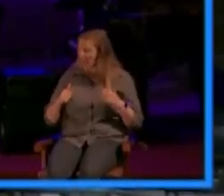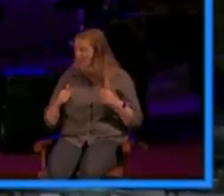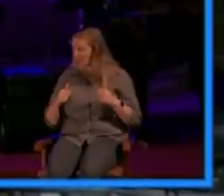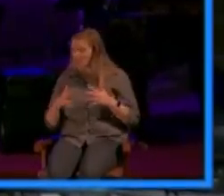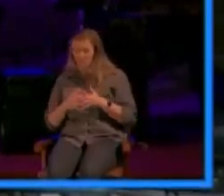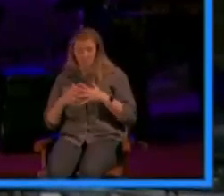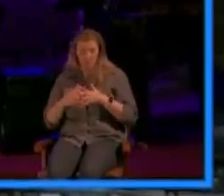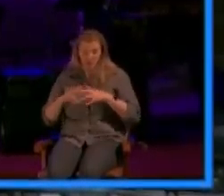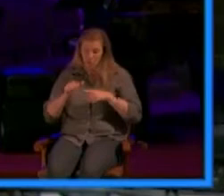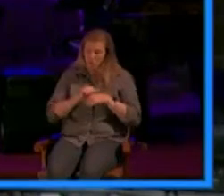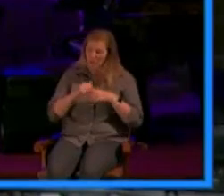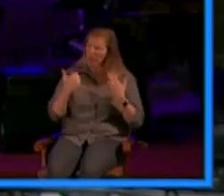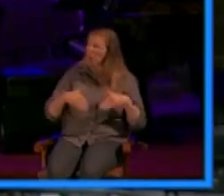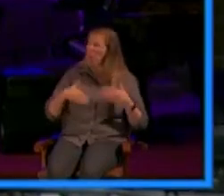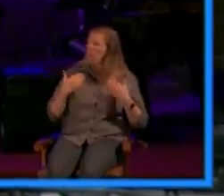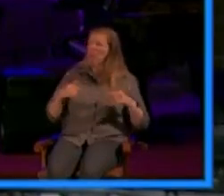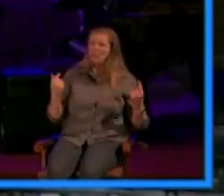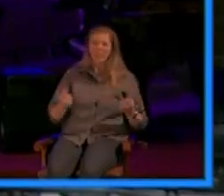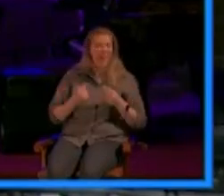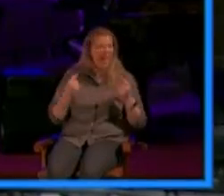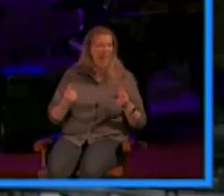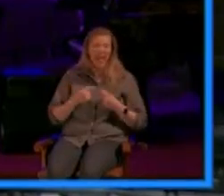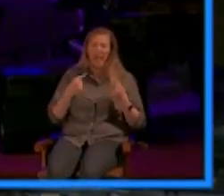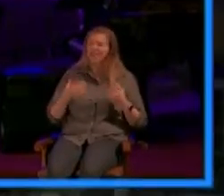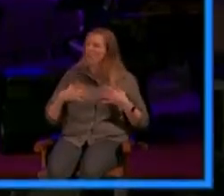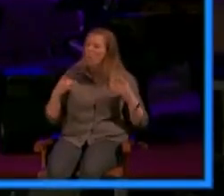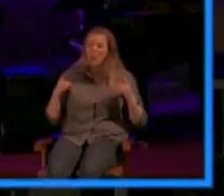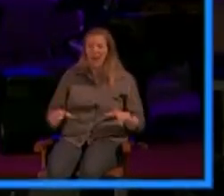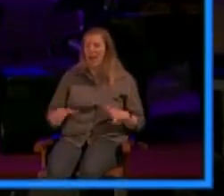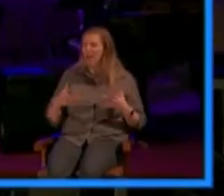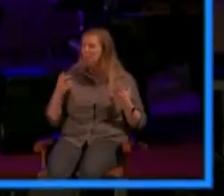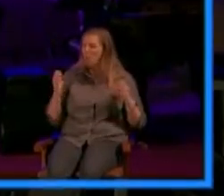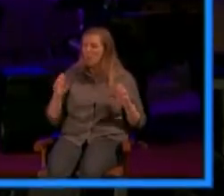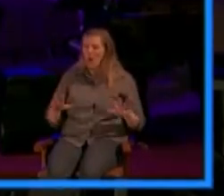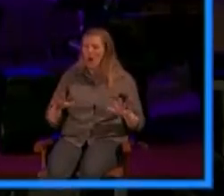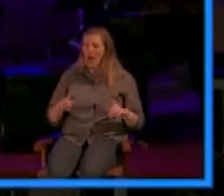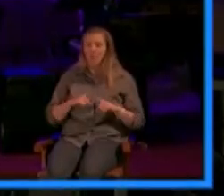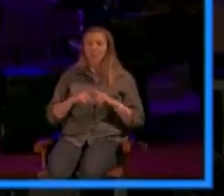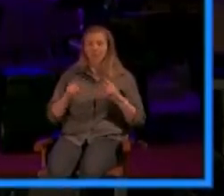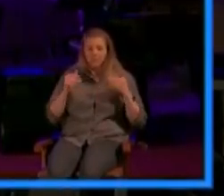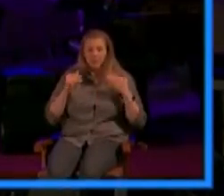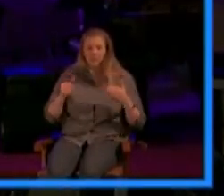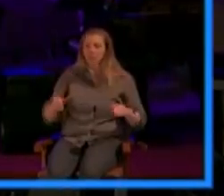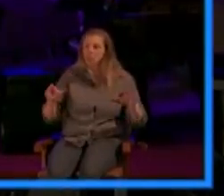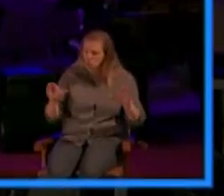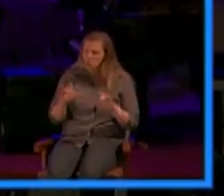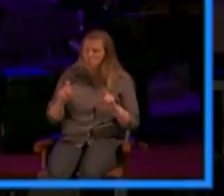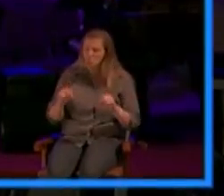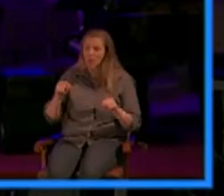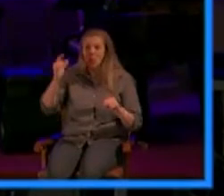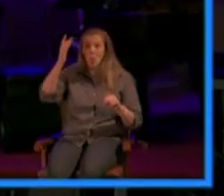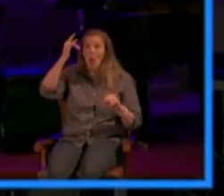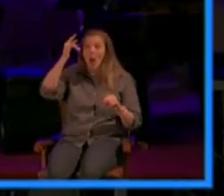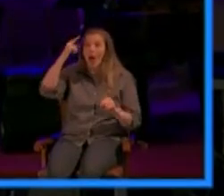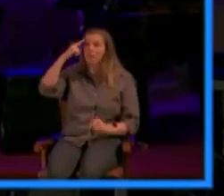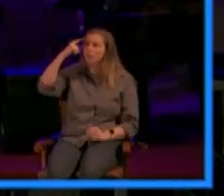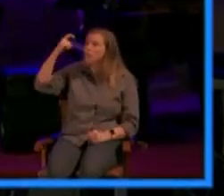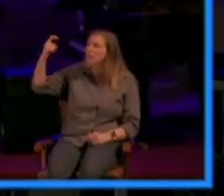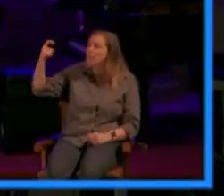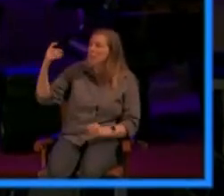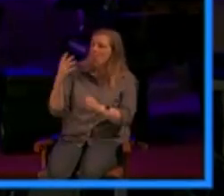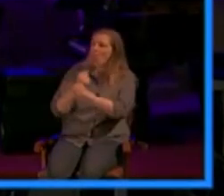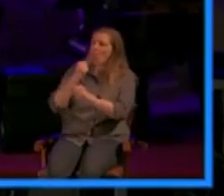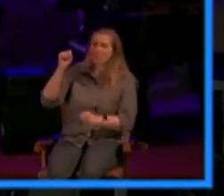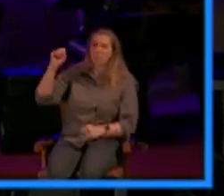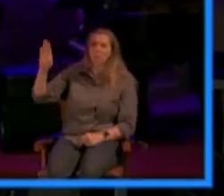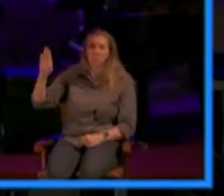will. But to experience the dream of doing what they've always wanted to do, to win a Super Bowl or whatever. Well, if that's true in football, oh, it's